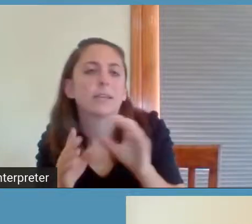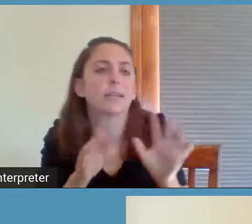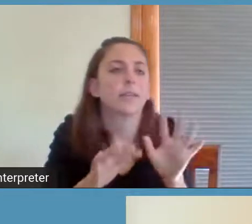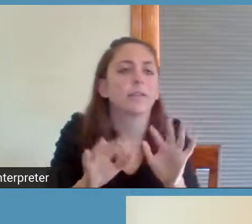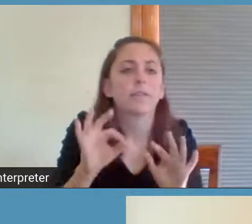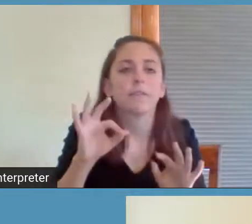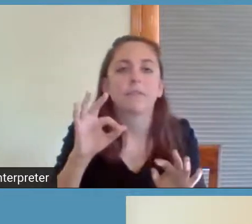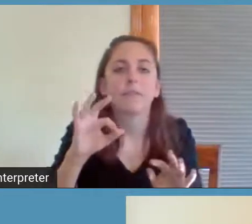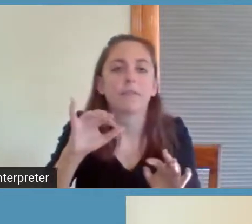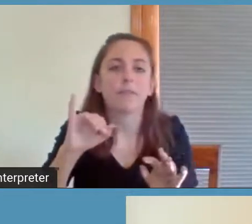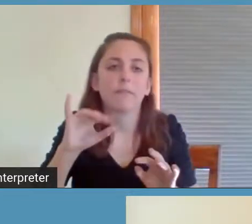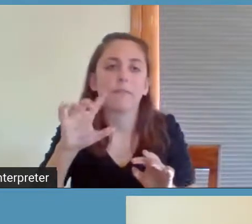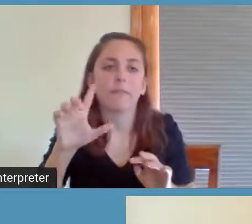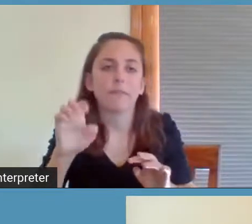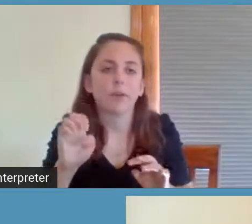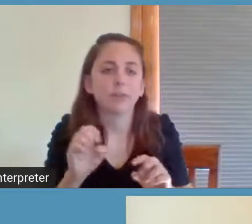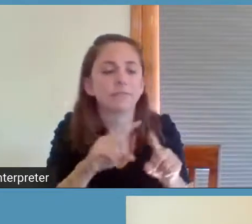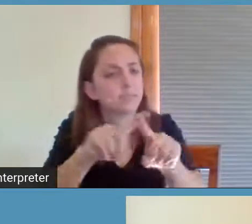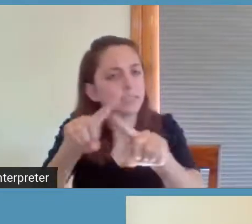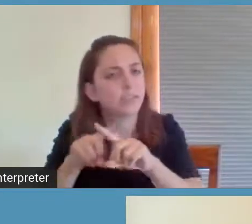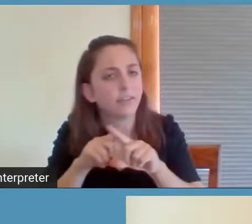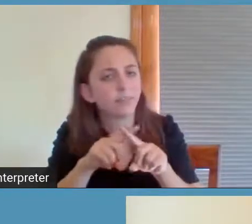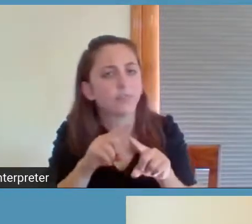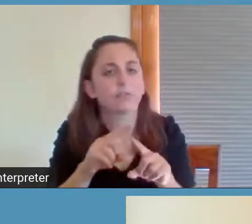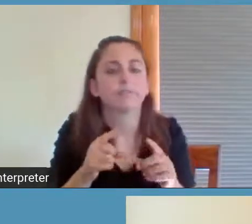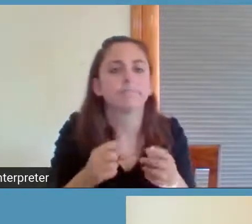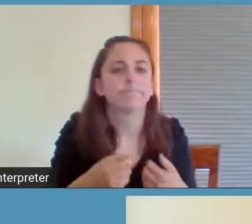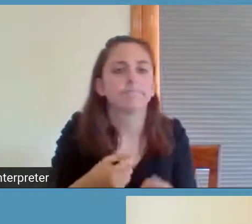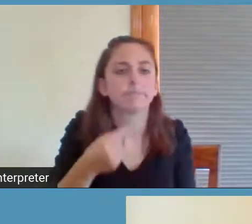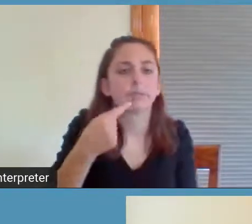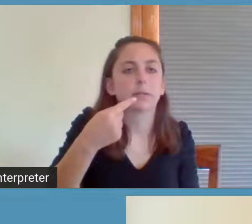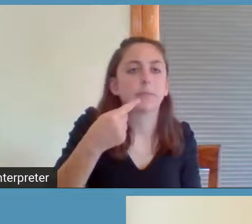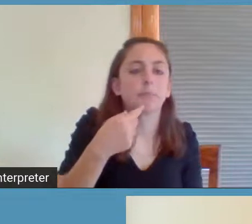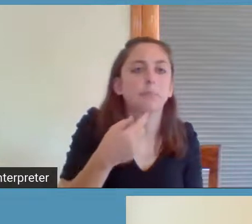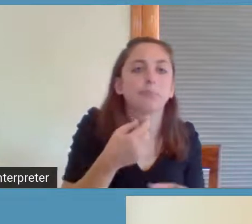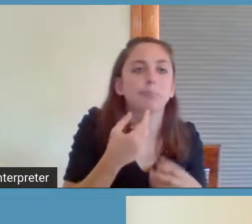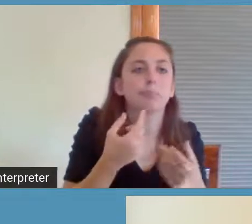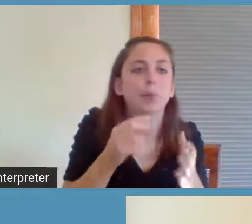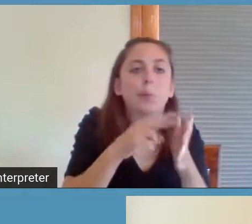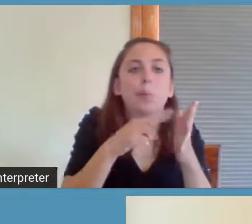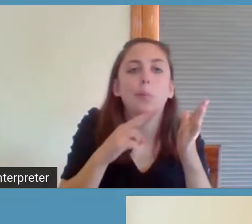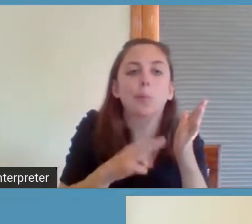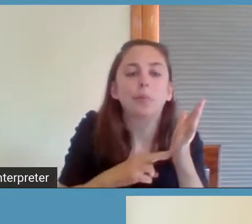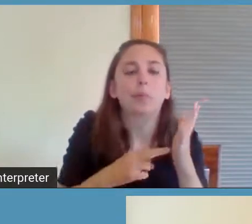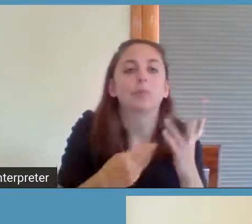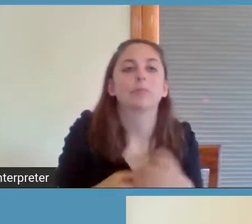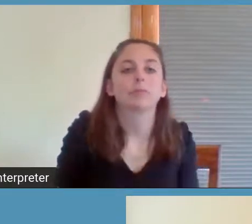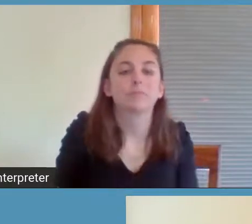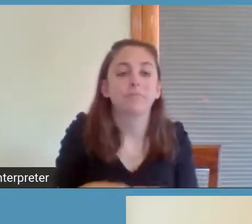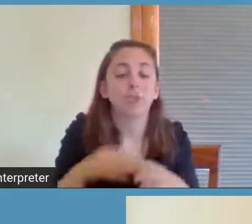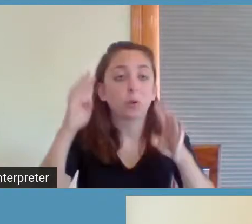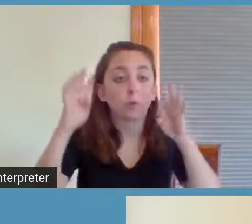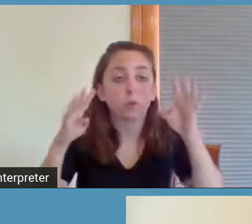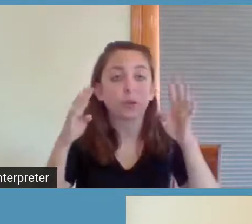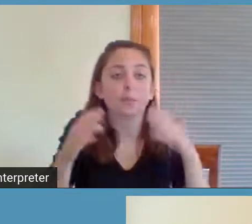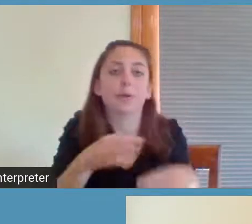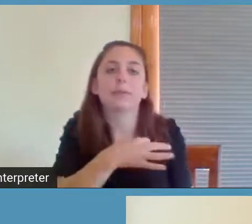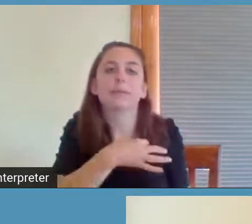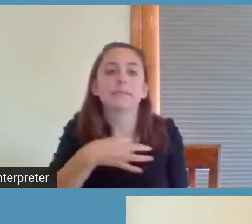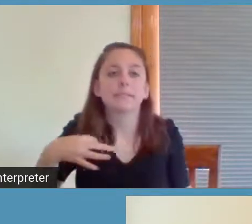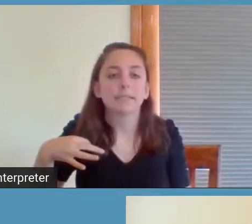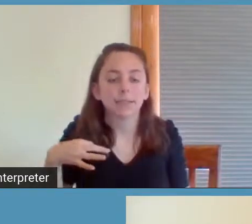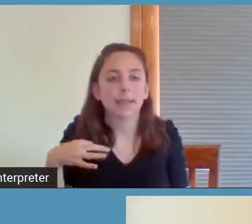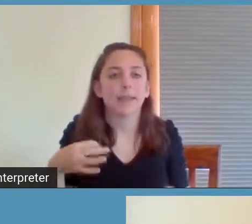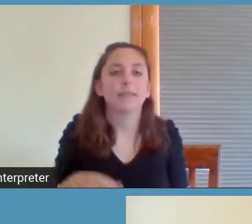all the different things you need to do in terms of guidelines. Was created by the in-house staff. And they just went to a